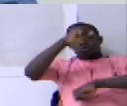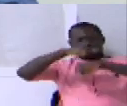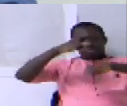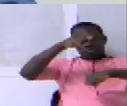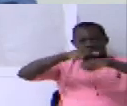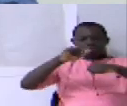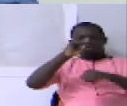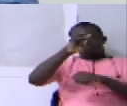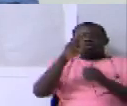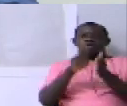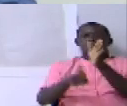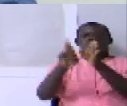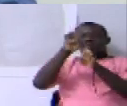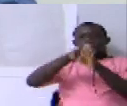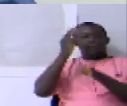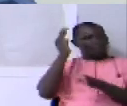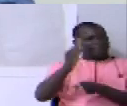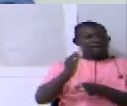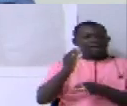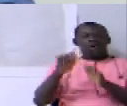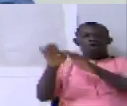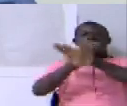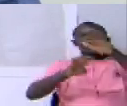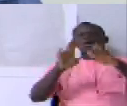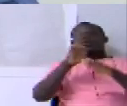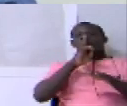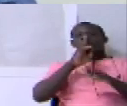were reporting directly to Ijame.